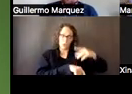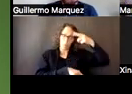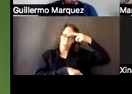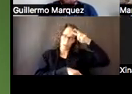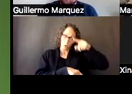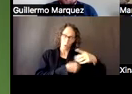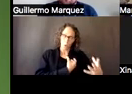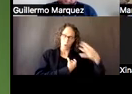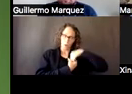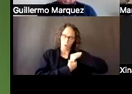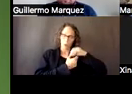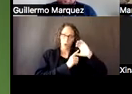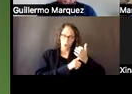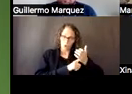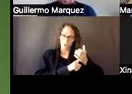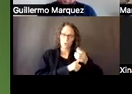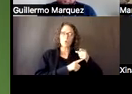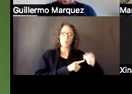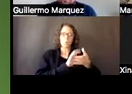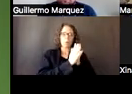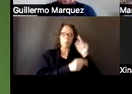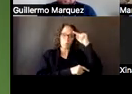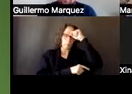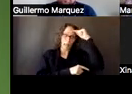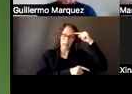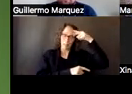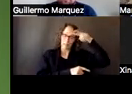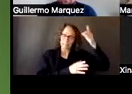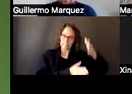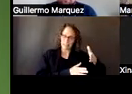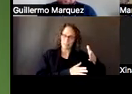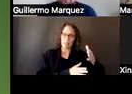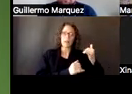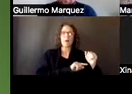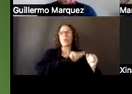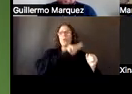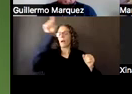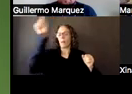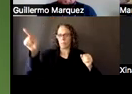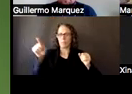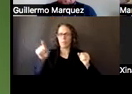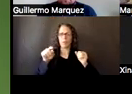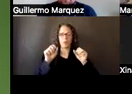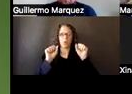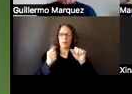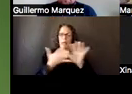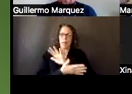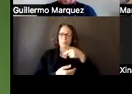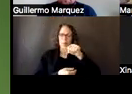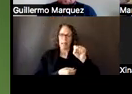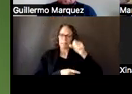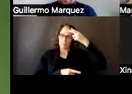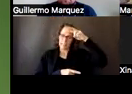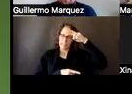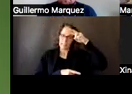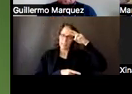had become Black Mexicans, but their identity became this identity of passing as Mexican. And so